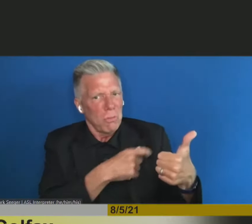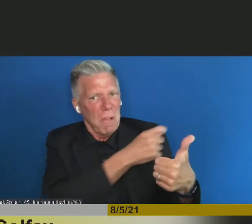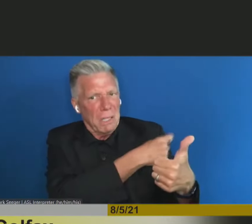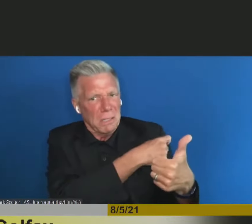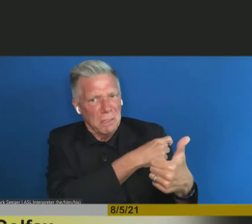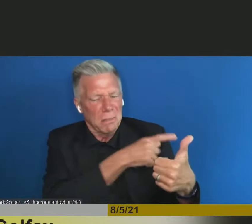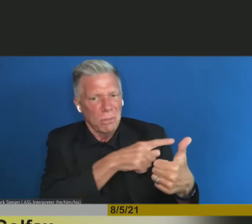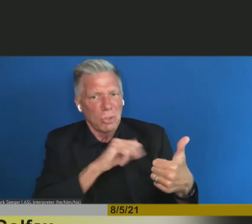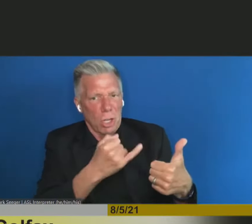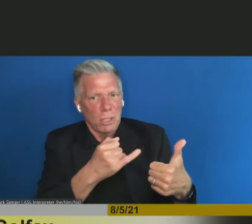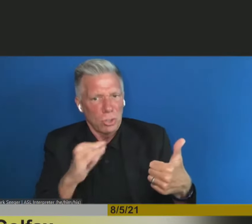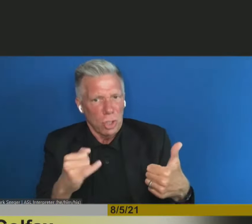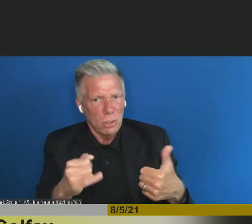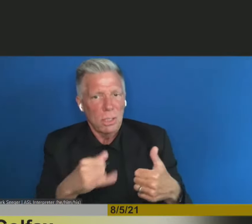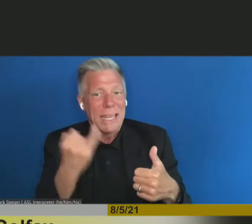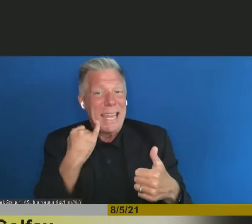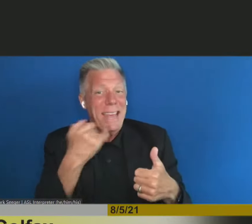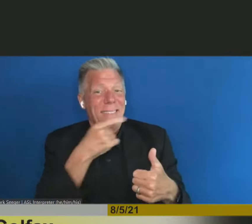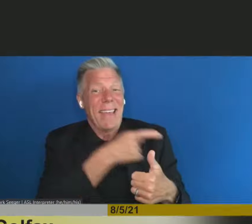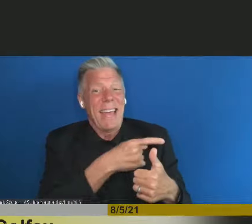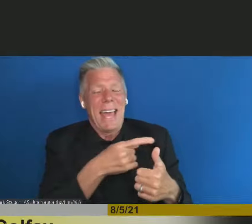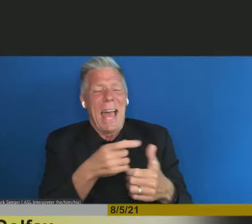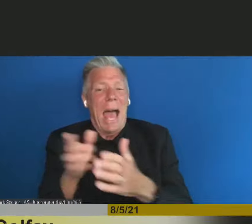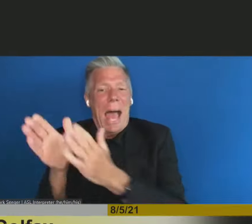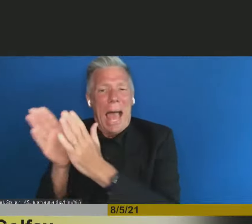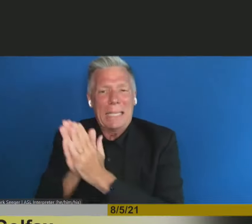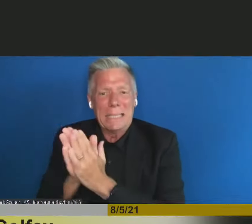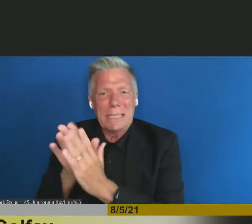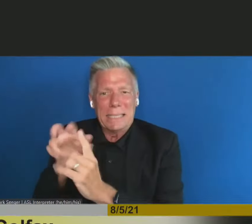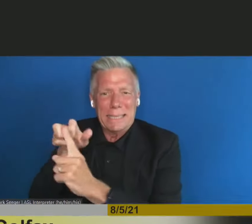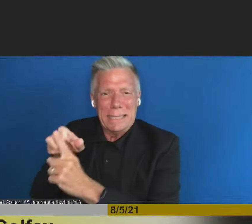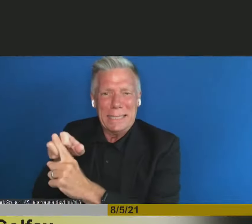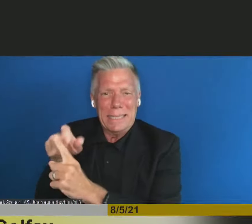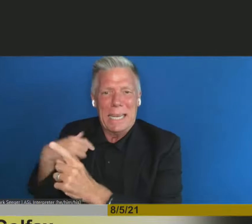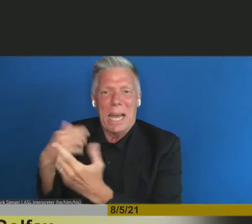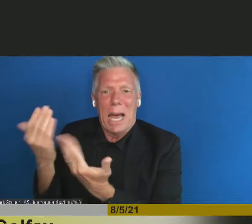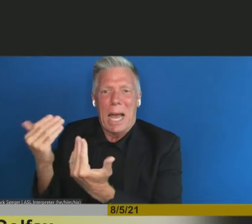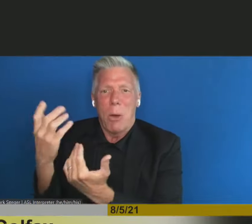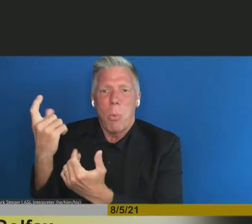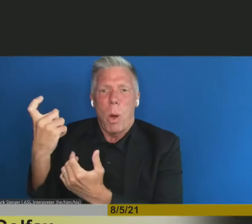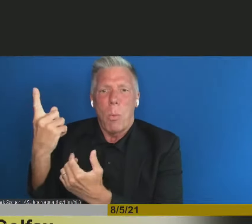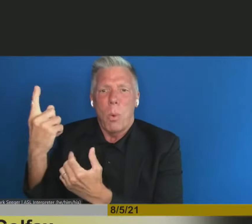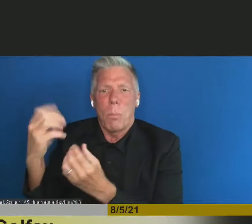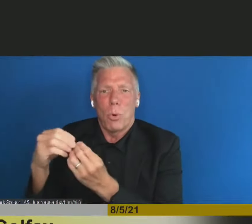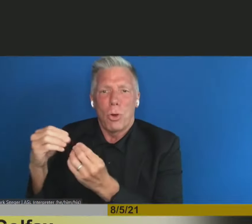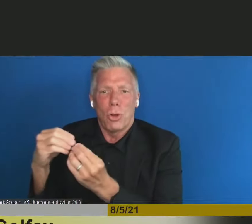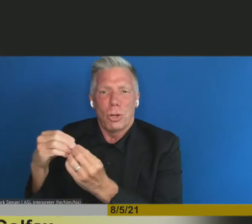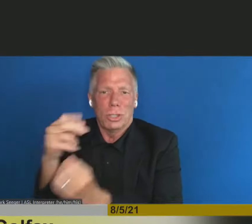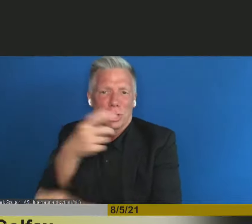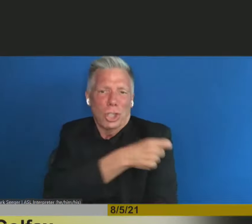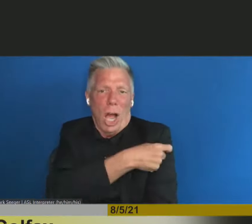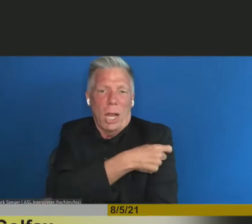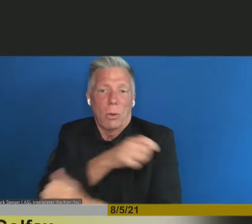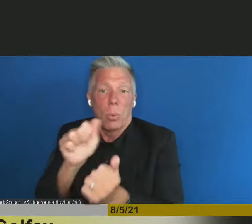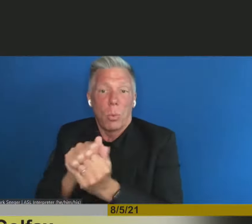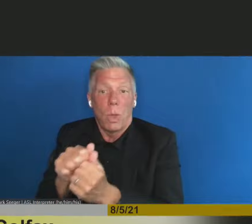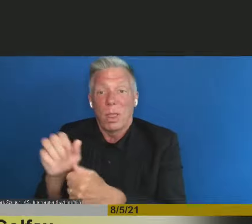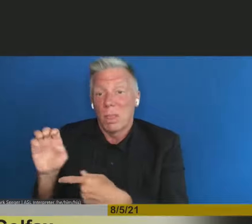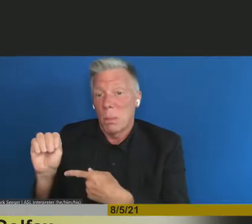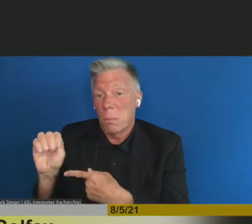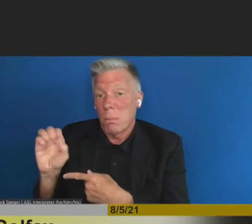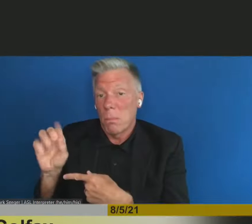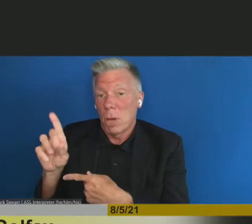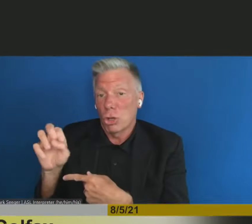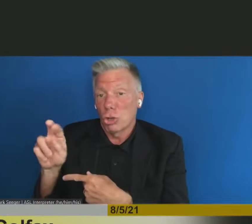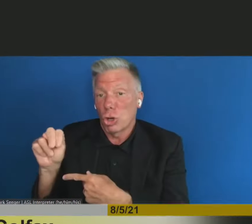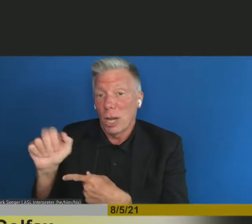request an additional shot with a Pfizer or Moderna vaccine, that we will accommodate that.